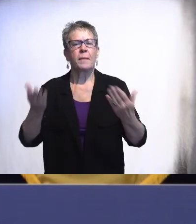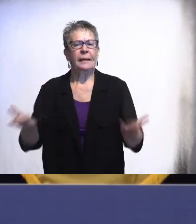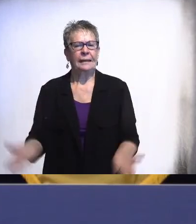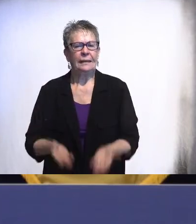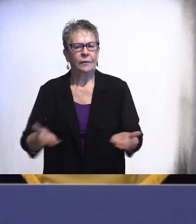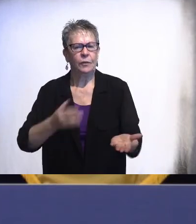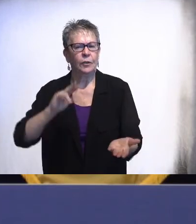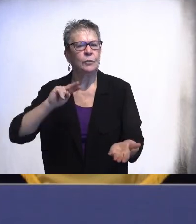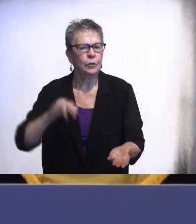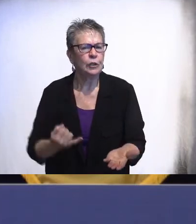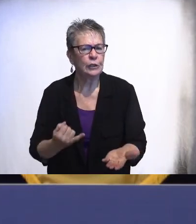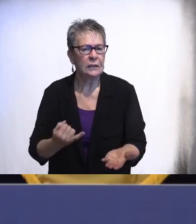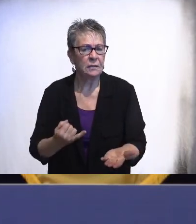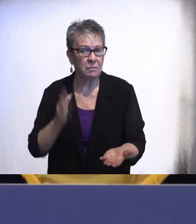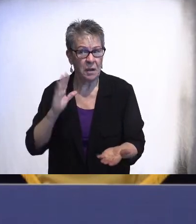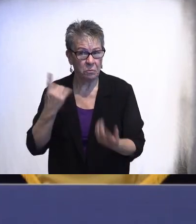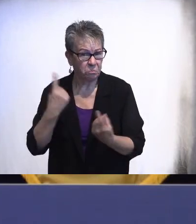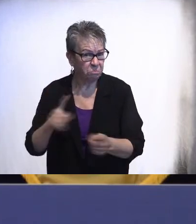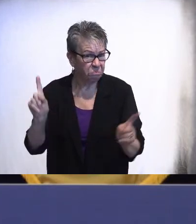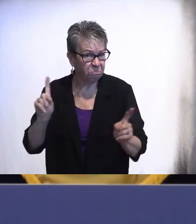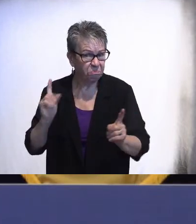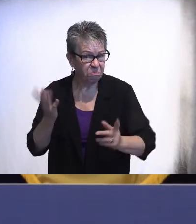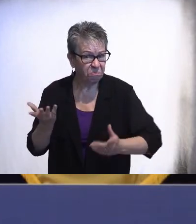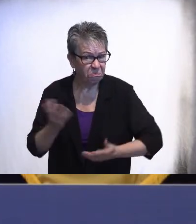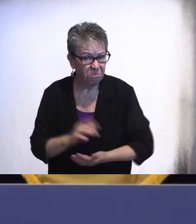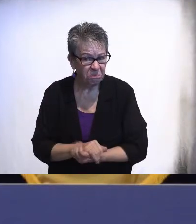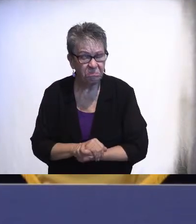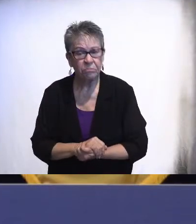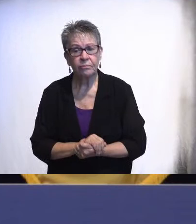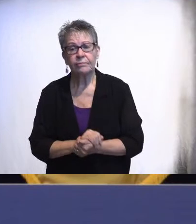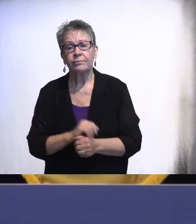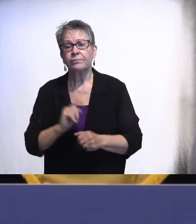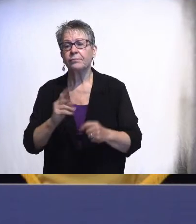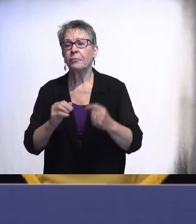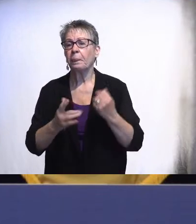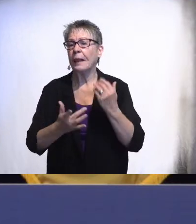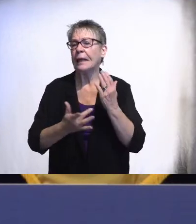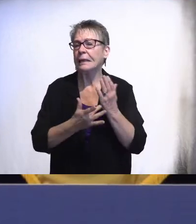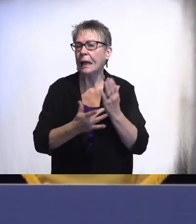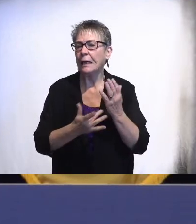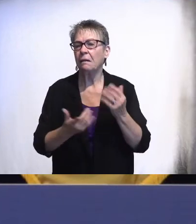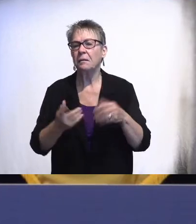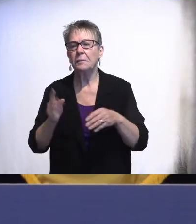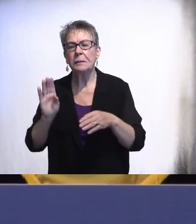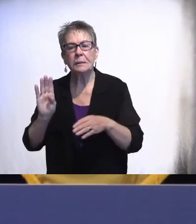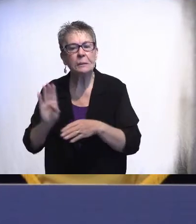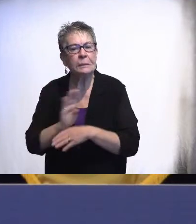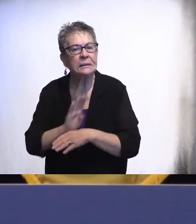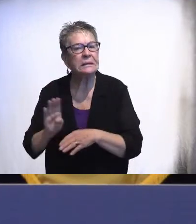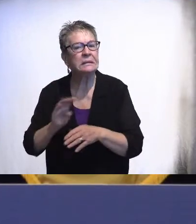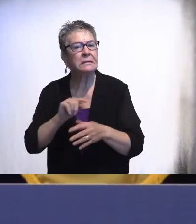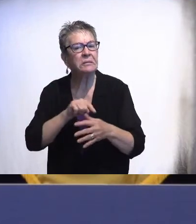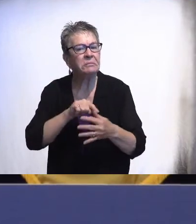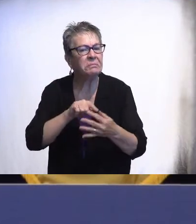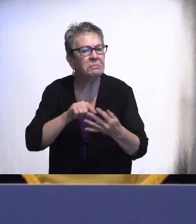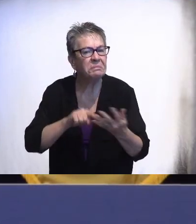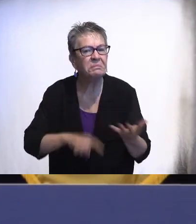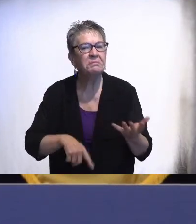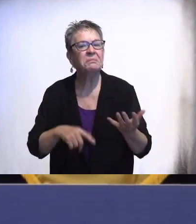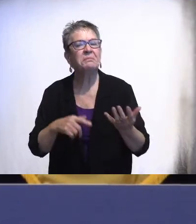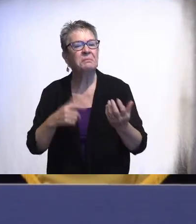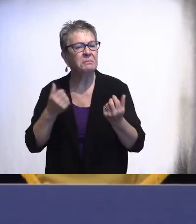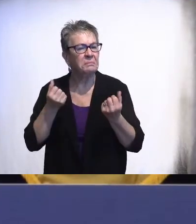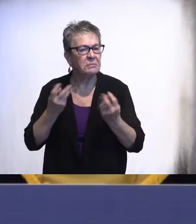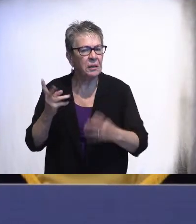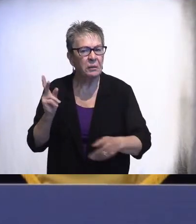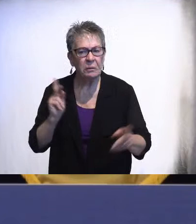basically a fintech business. New Jersey's kind of the fintech capital in America. A lot of middle and back offices are